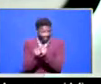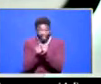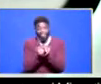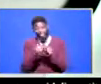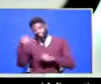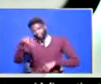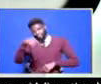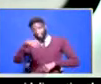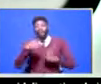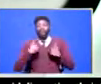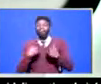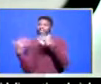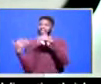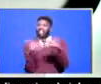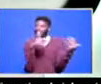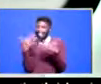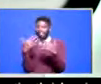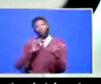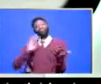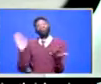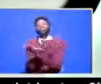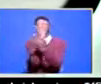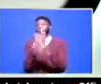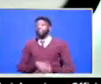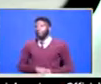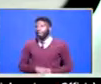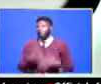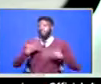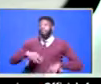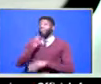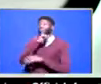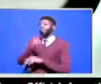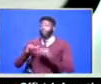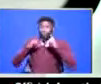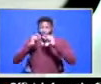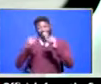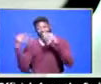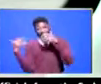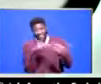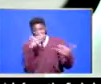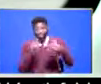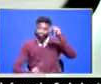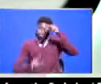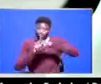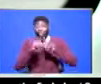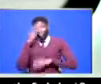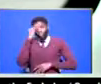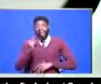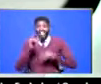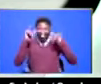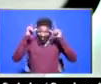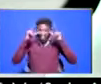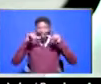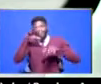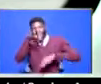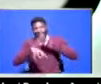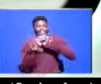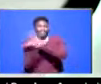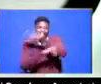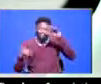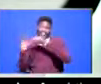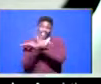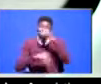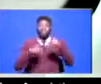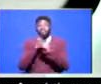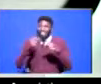perennial conflict in the region. The elders are attributing the conflict to constant livestock theft that underscored the need for